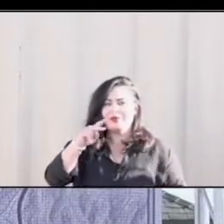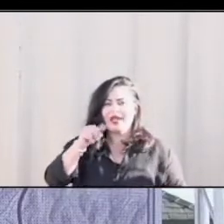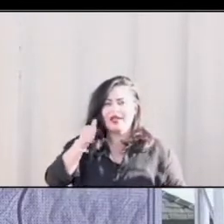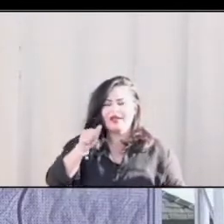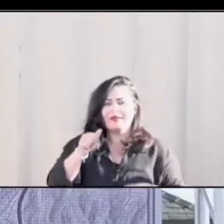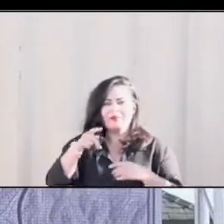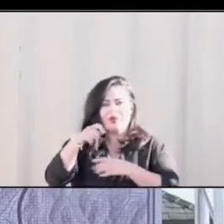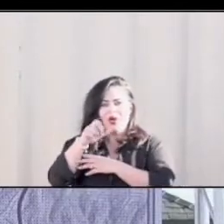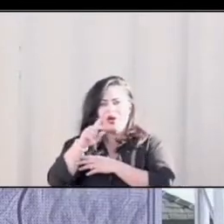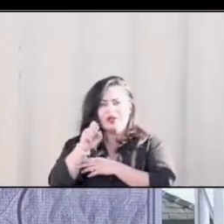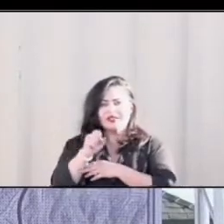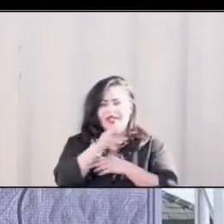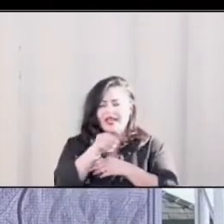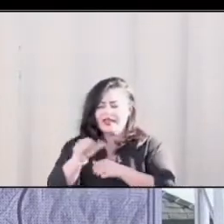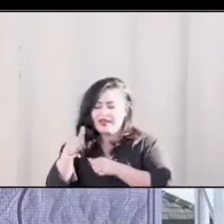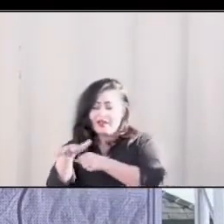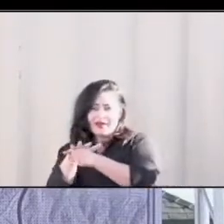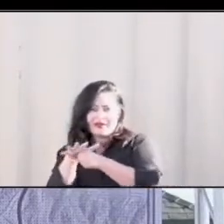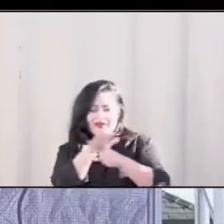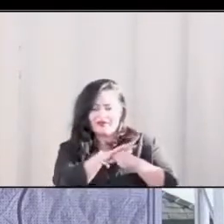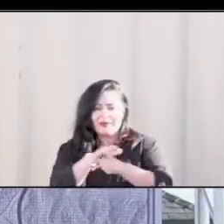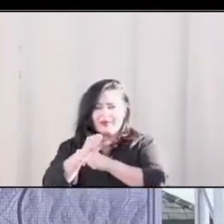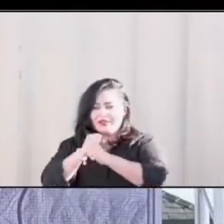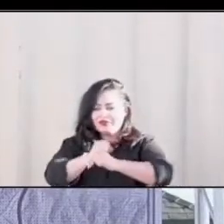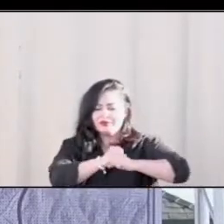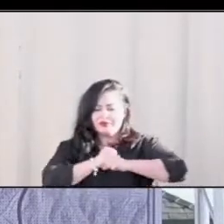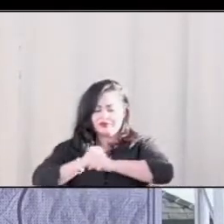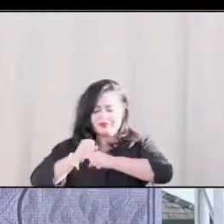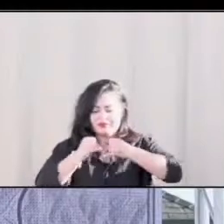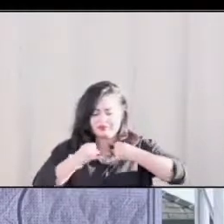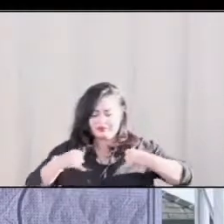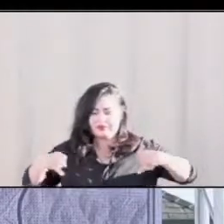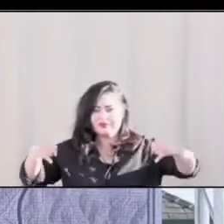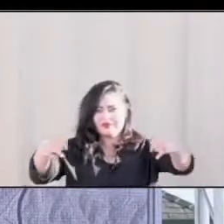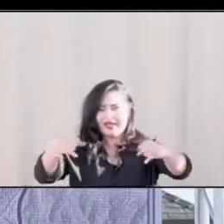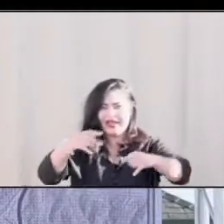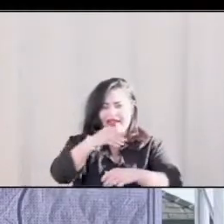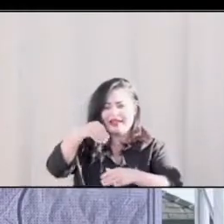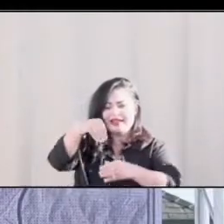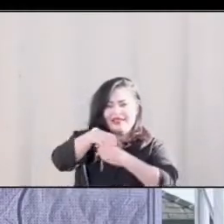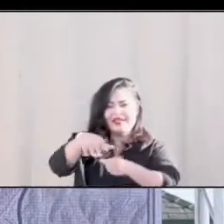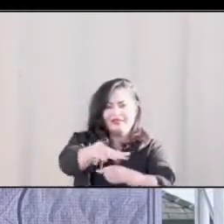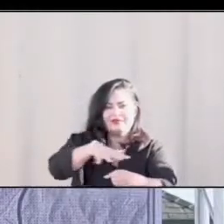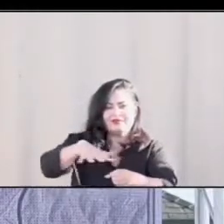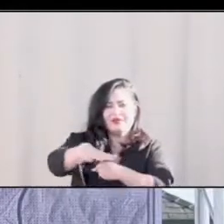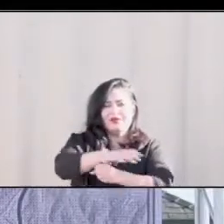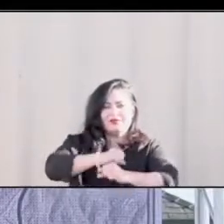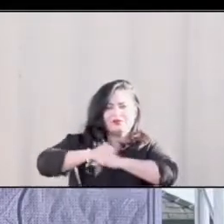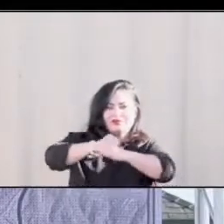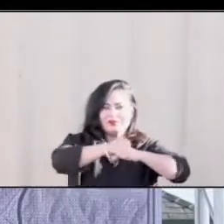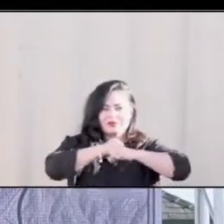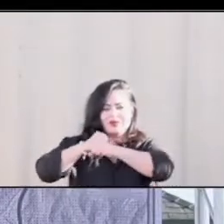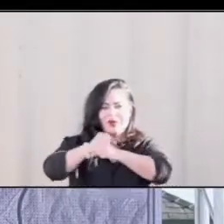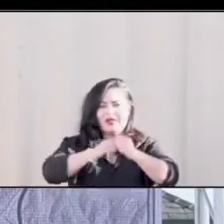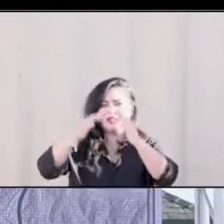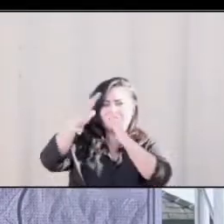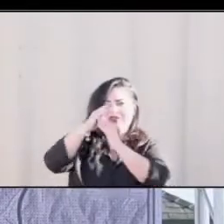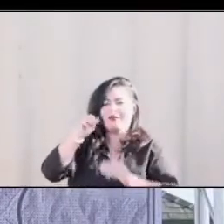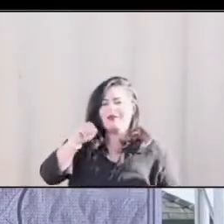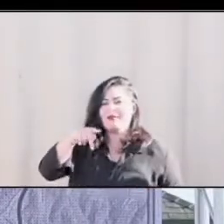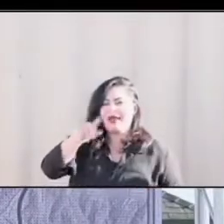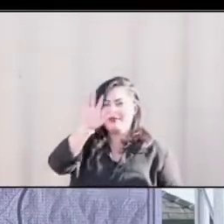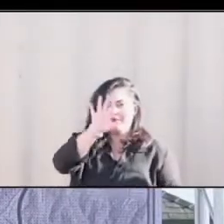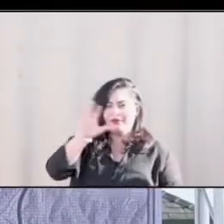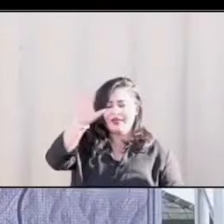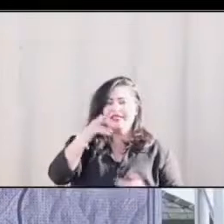to the right of Sylvia Parks, and securing those edges deeper and deeper interior and then back up to the top of the map that you see there. We still